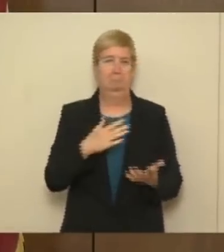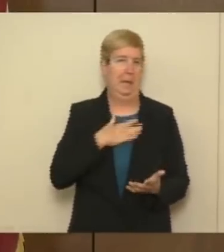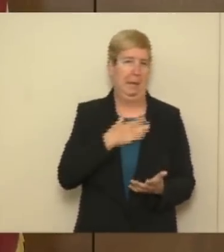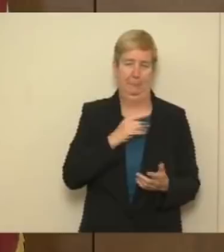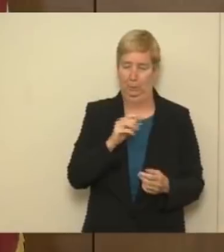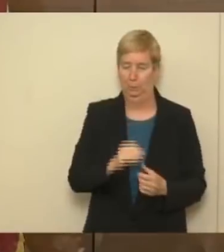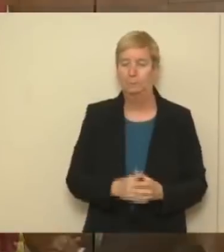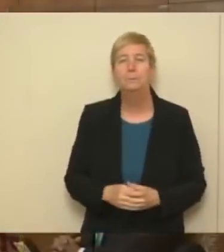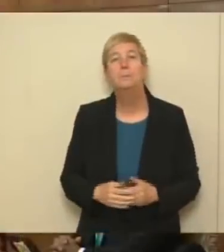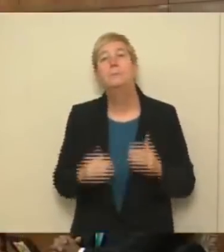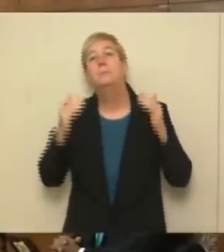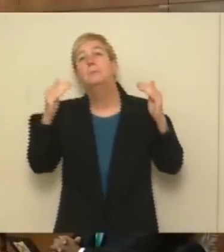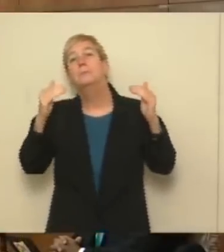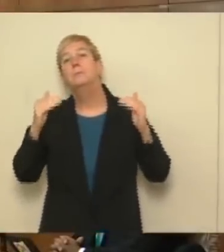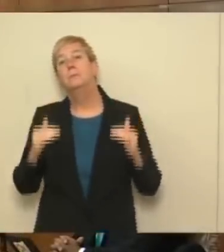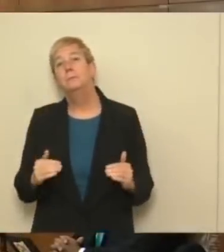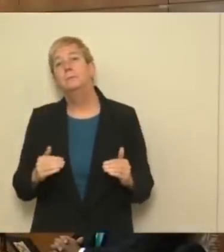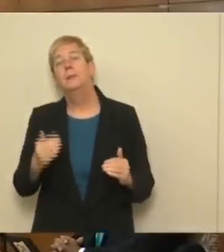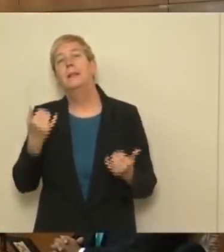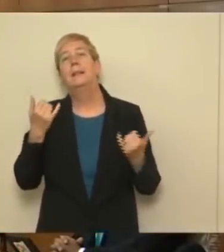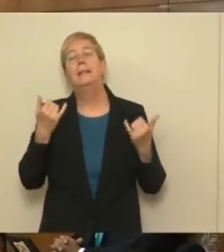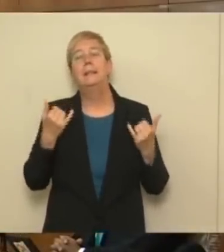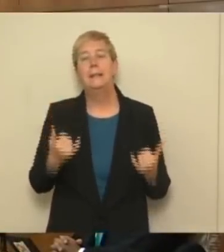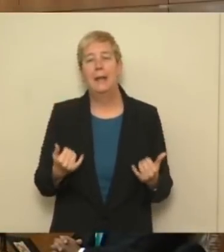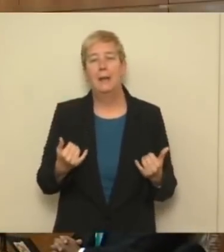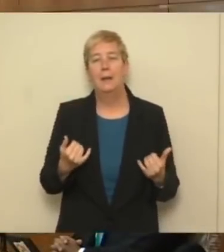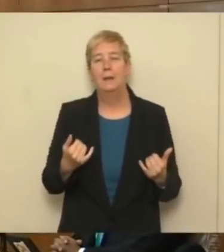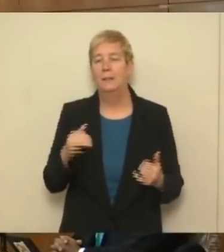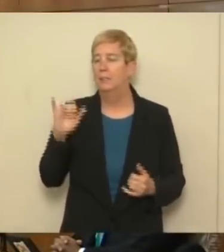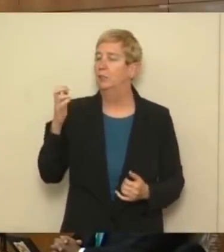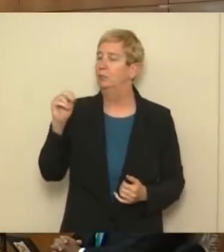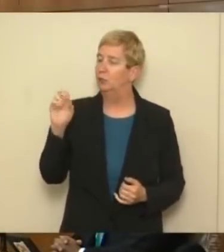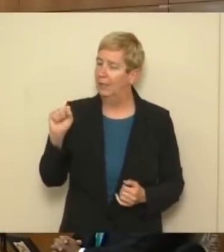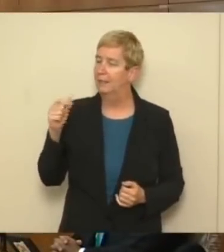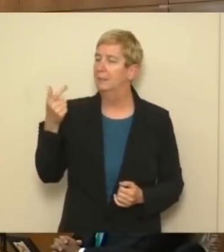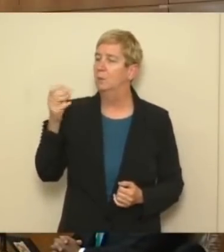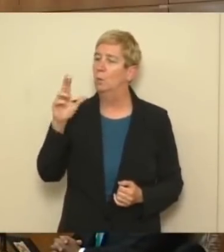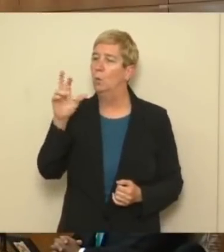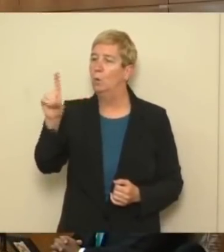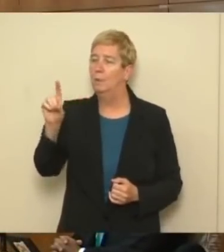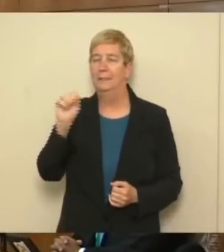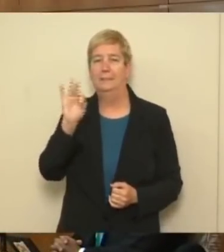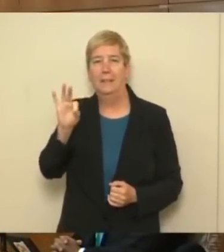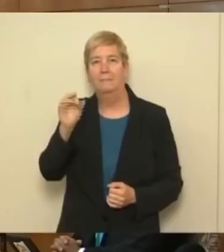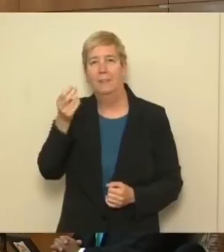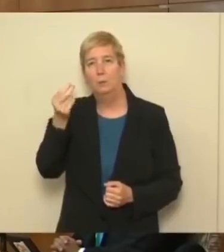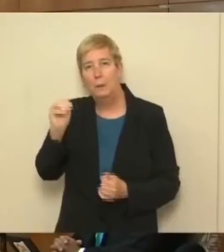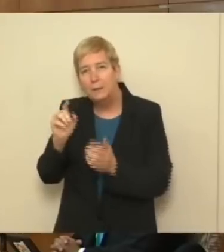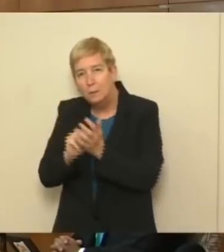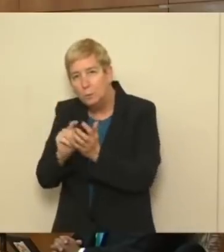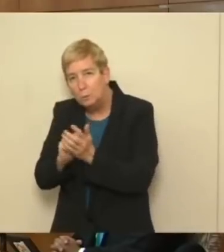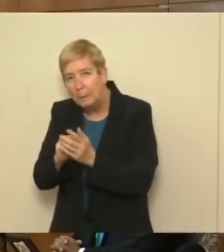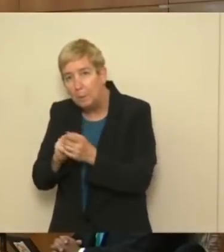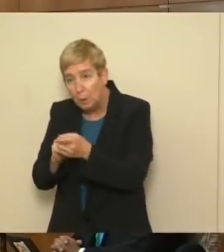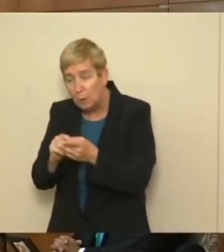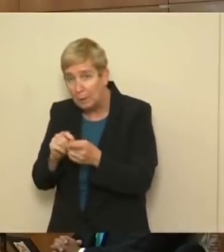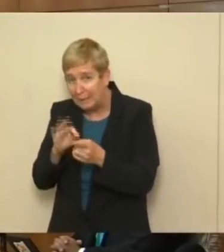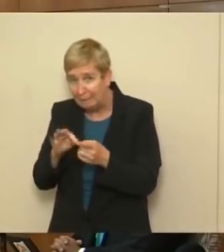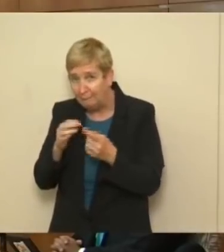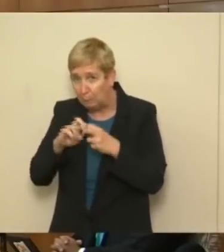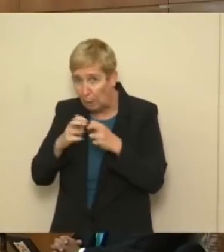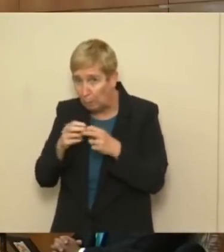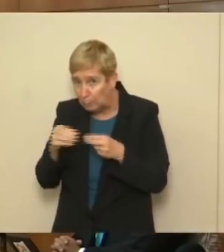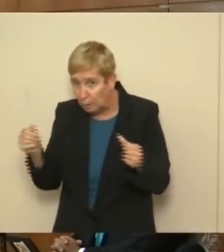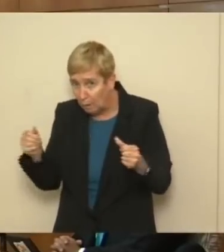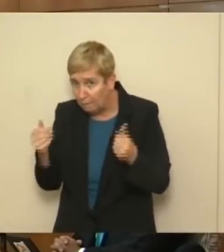Thank you, Governor. All right, I'm going to come back to Jens Gould with the Santa Fe New Mexican. I think we have that issue fixed. Jens, you are unmuted. Go ahead and ask